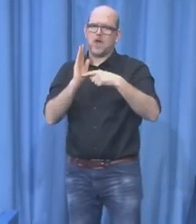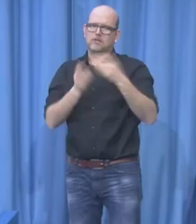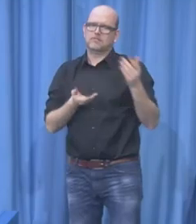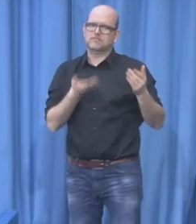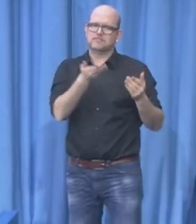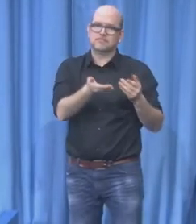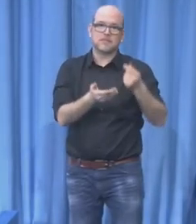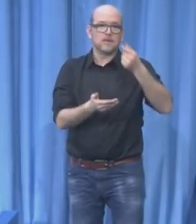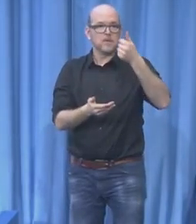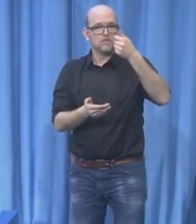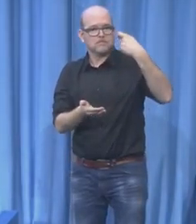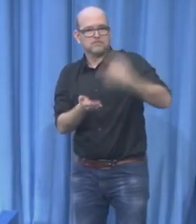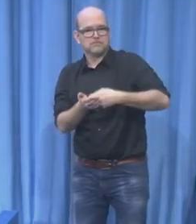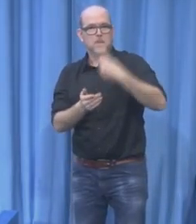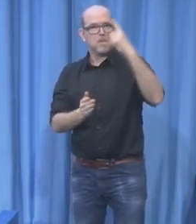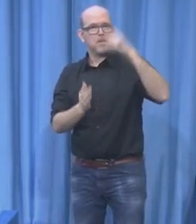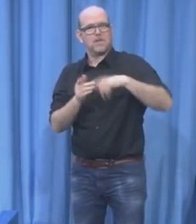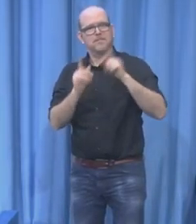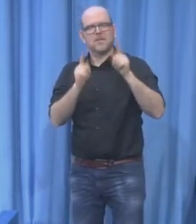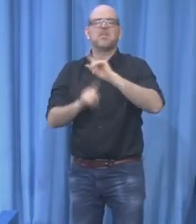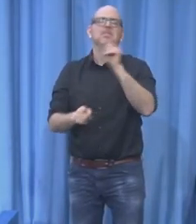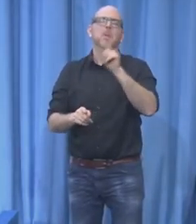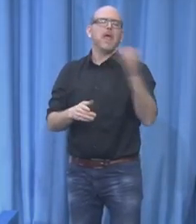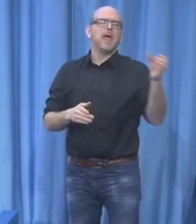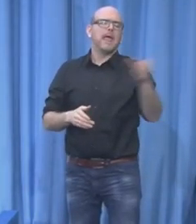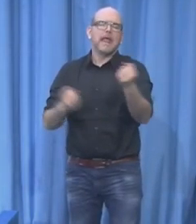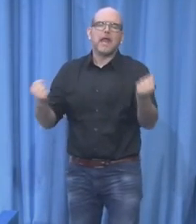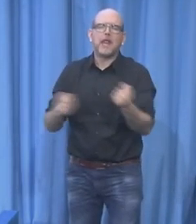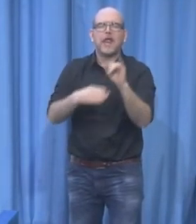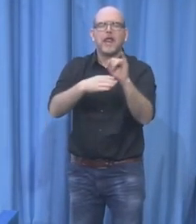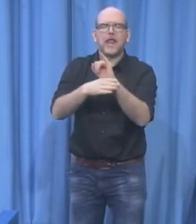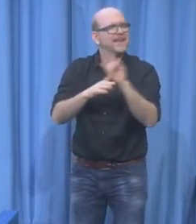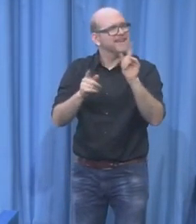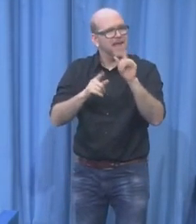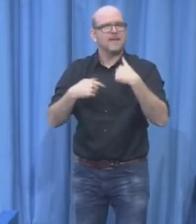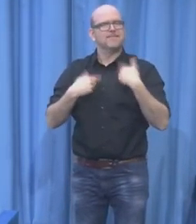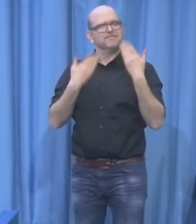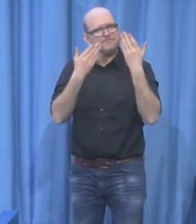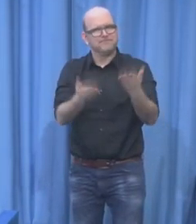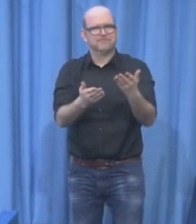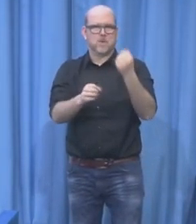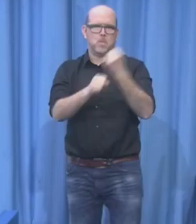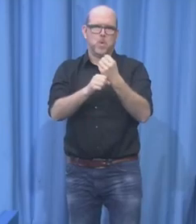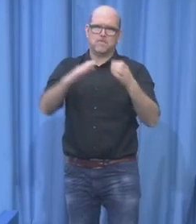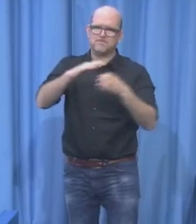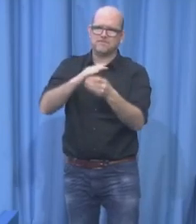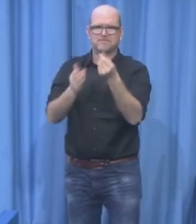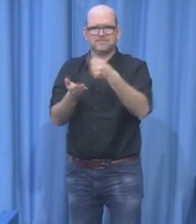And whilst looking to develop a service that would most suit their needs, we came across